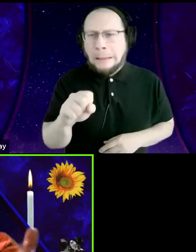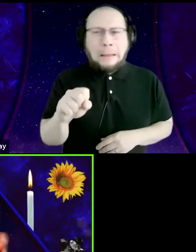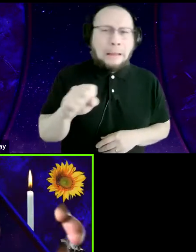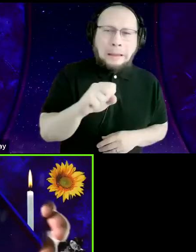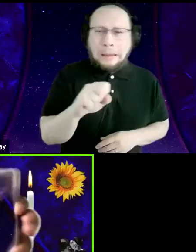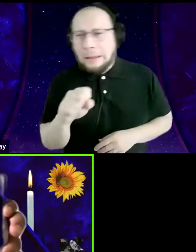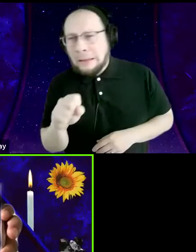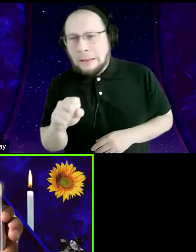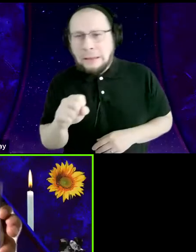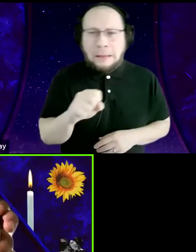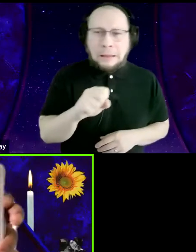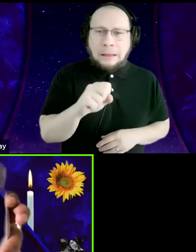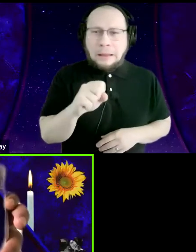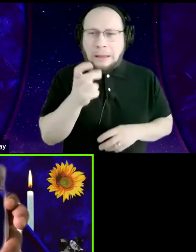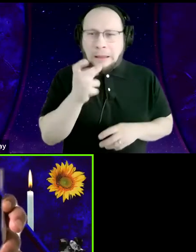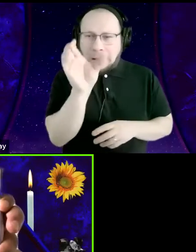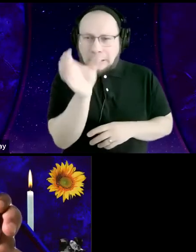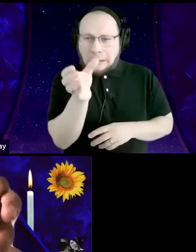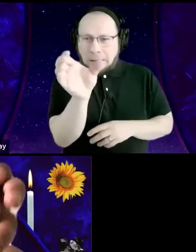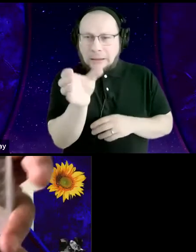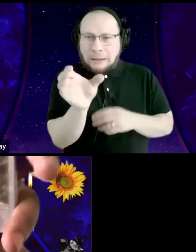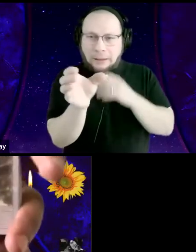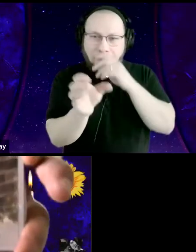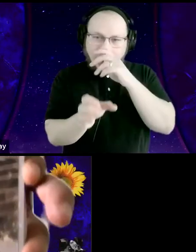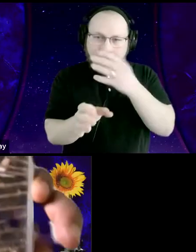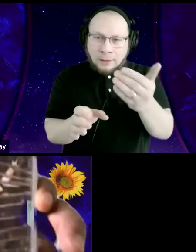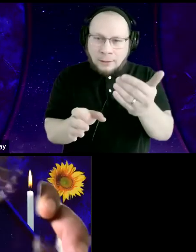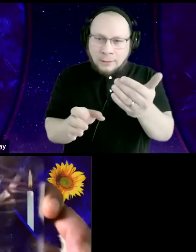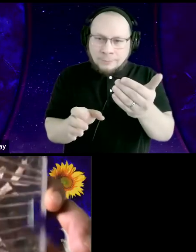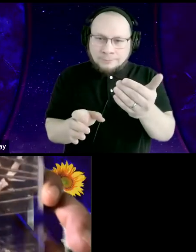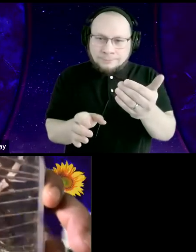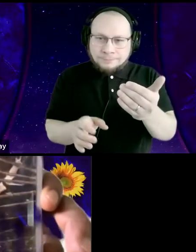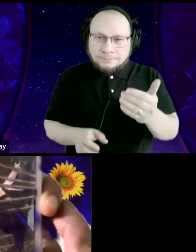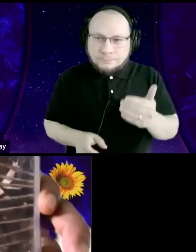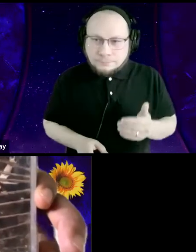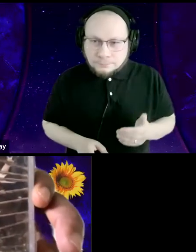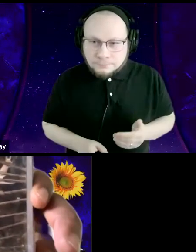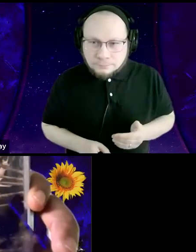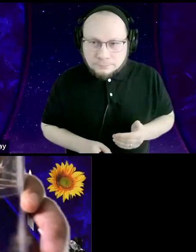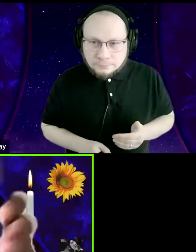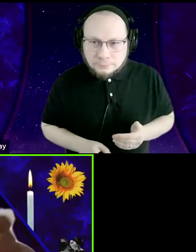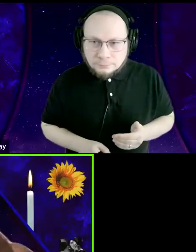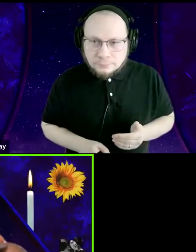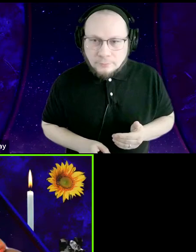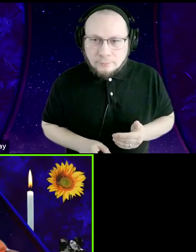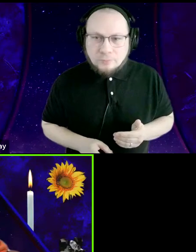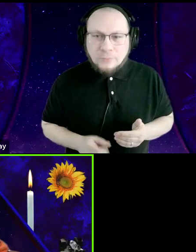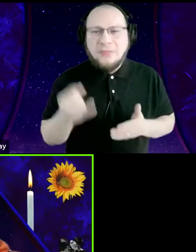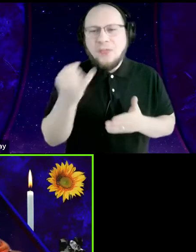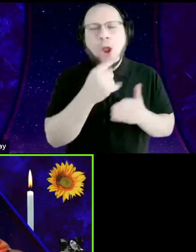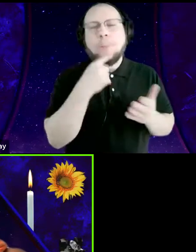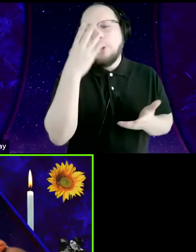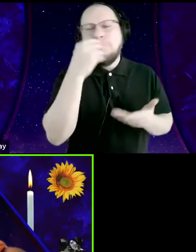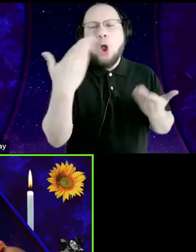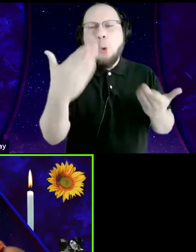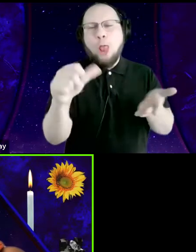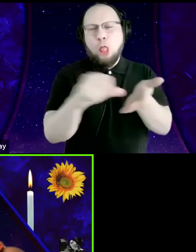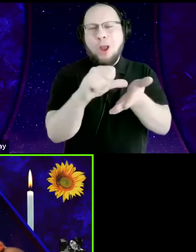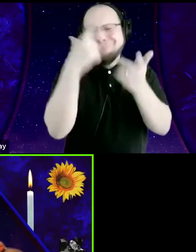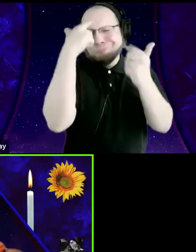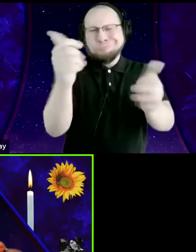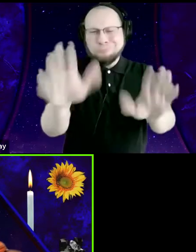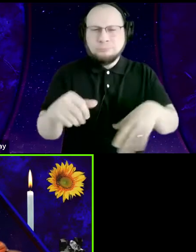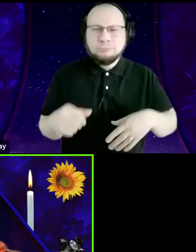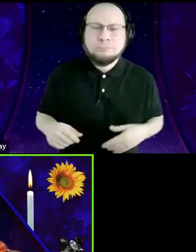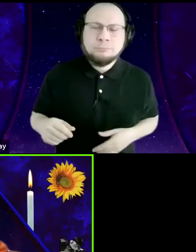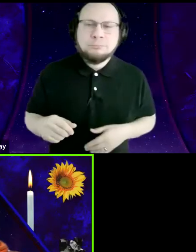book, I feel like it's catching it exactly. And you got it. There we go. the artwork, it's just beautiful, look it up. And